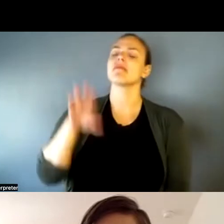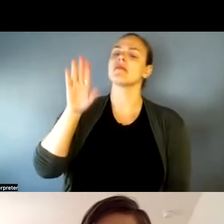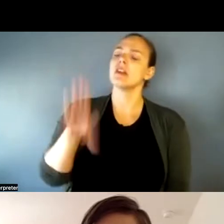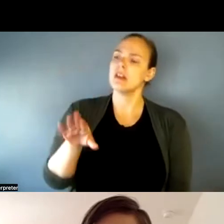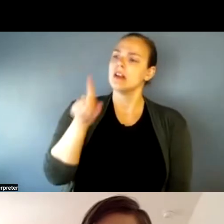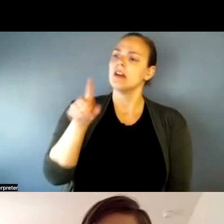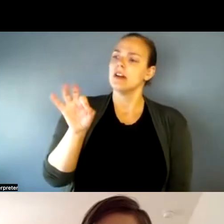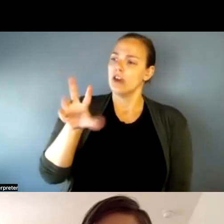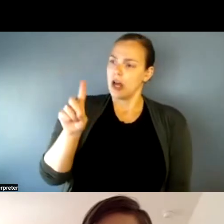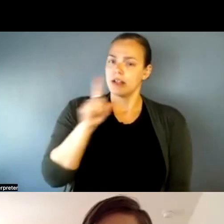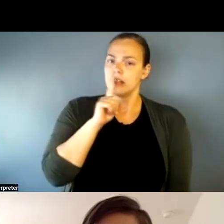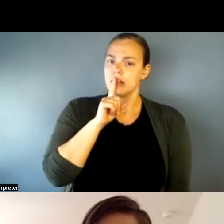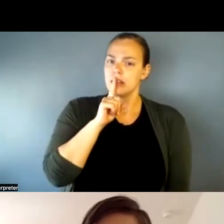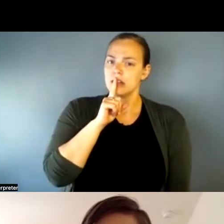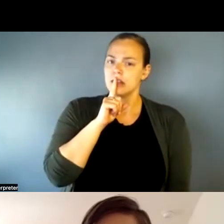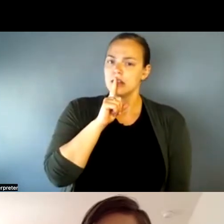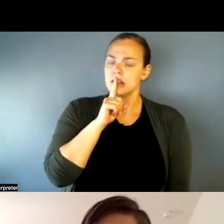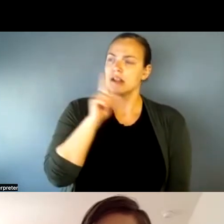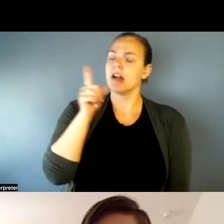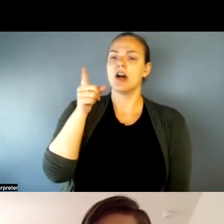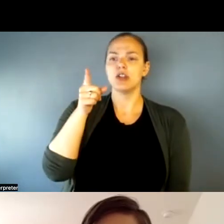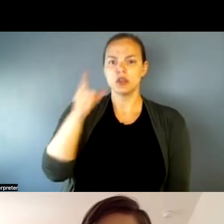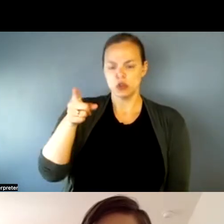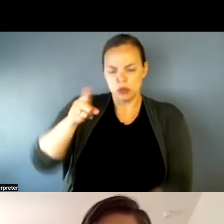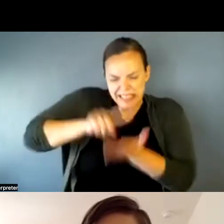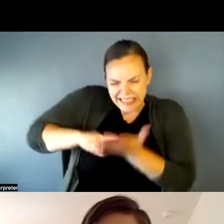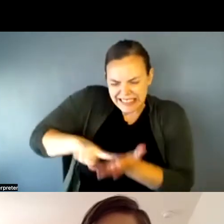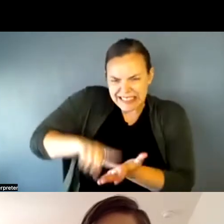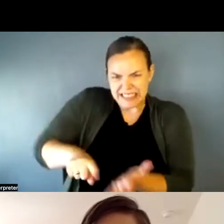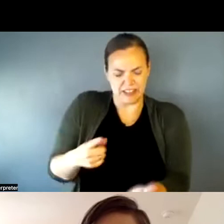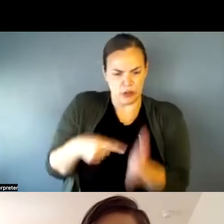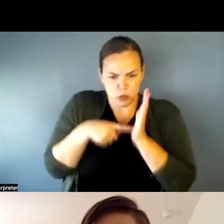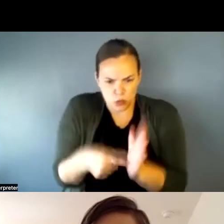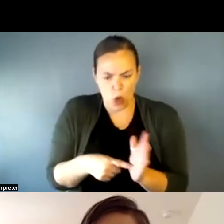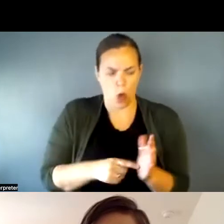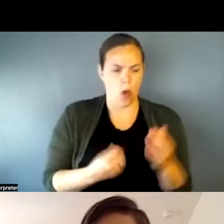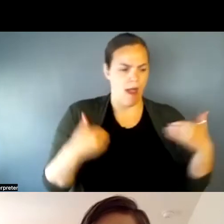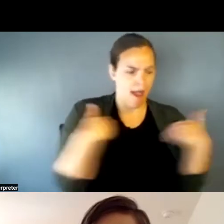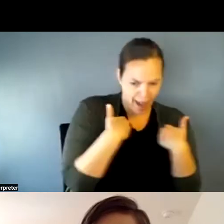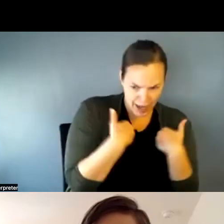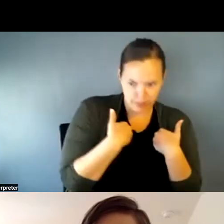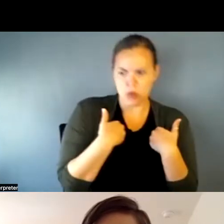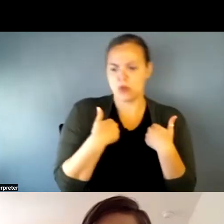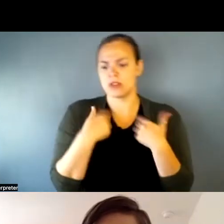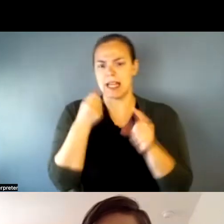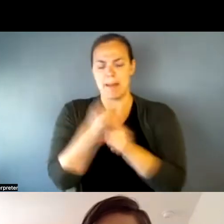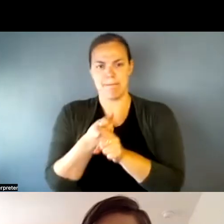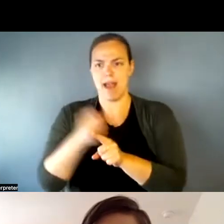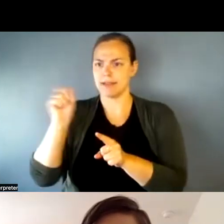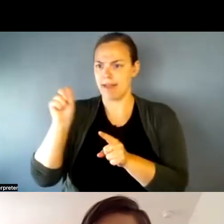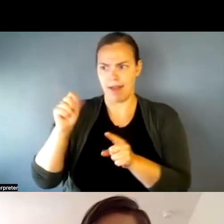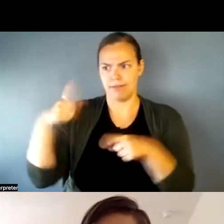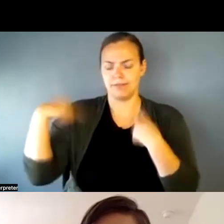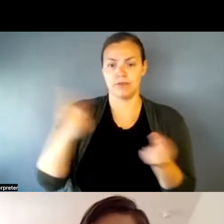of the factors, so Fred, you have traced some of the many ways that animals have affected the development of Seattle from the arrival of the